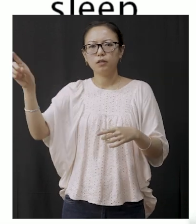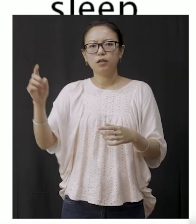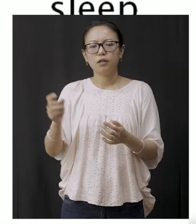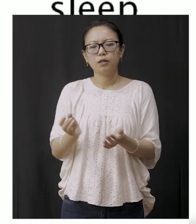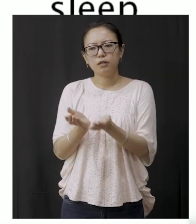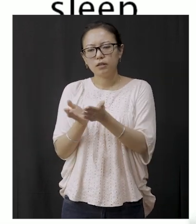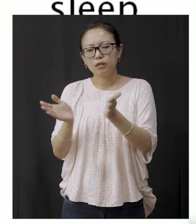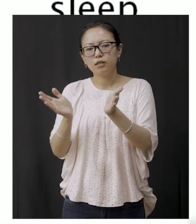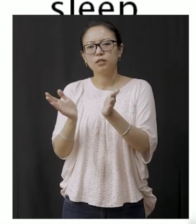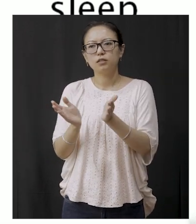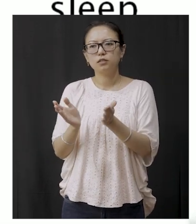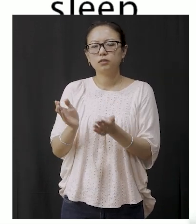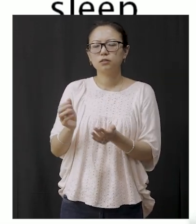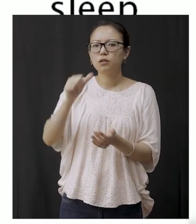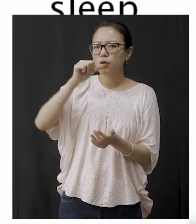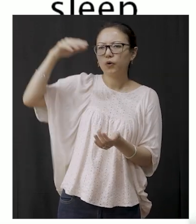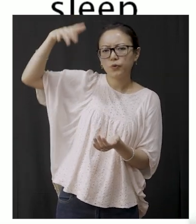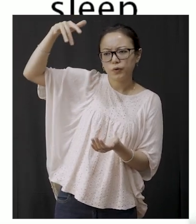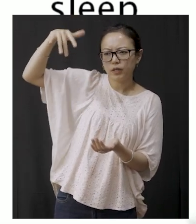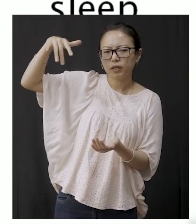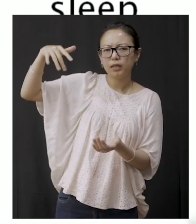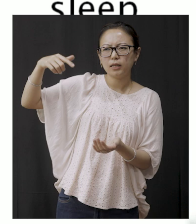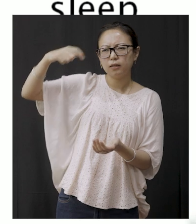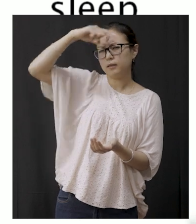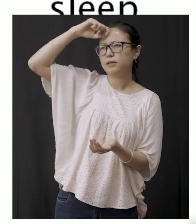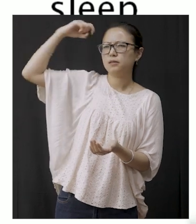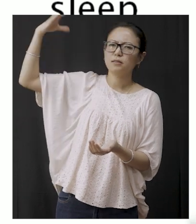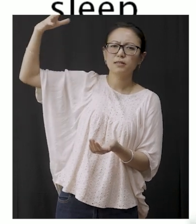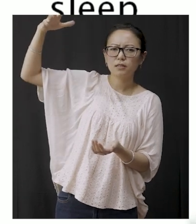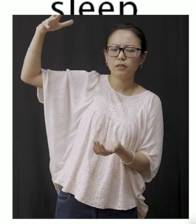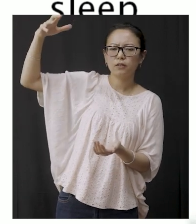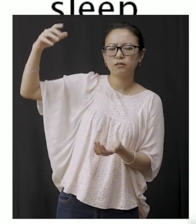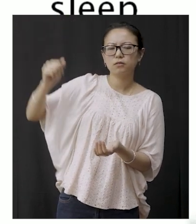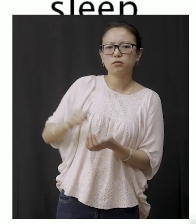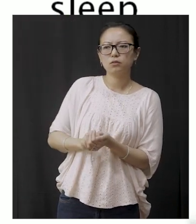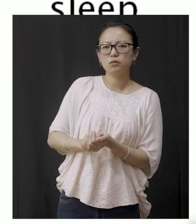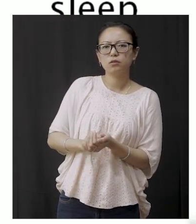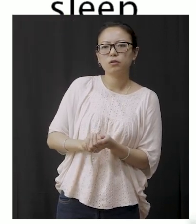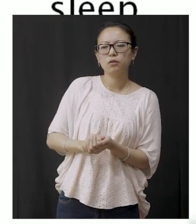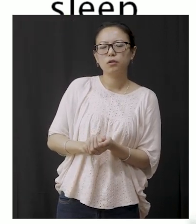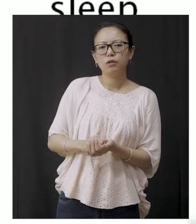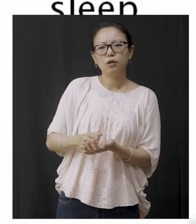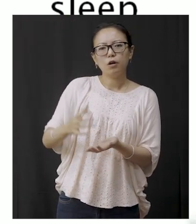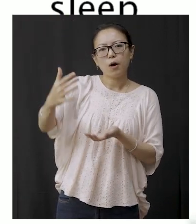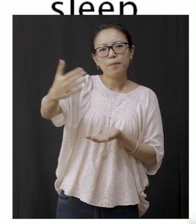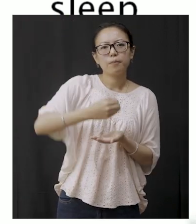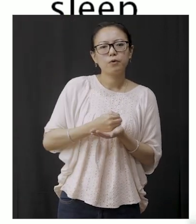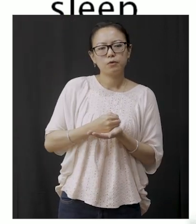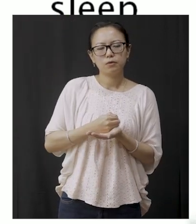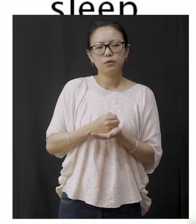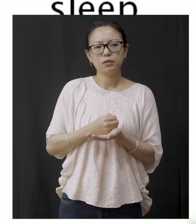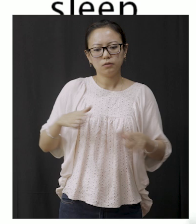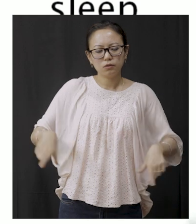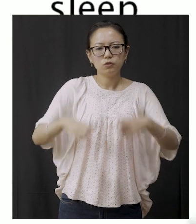give shelter to the birds to rest, but they also give shelter so that they'll feel protected. When it rains, the leaves will